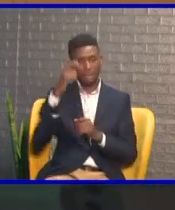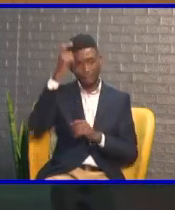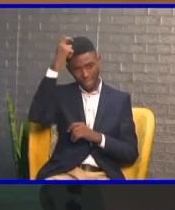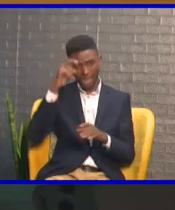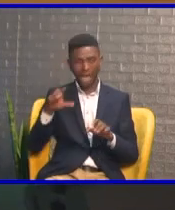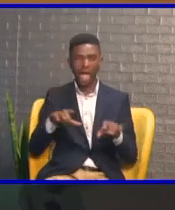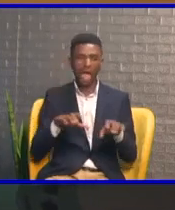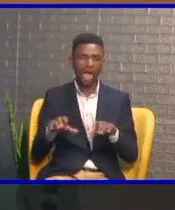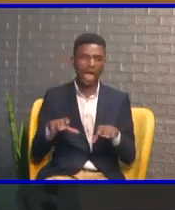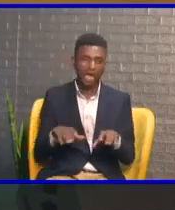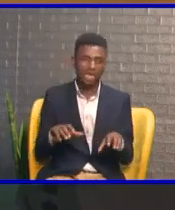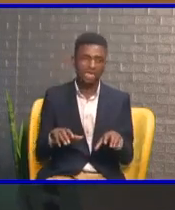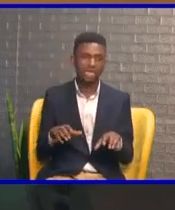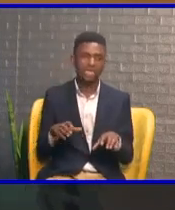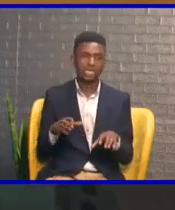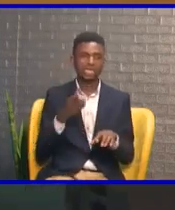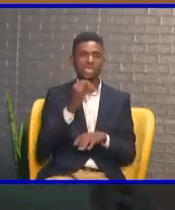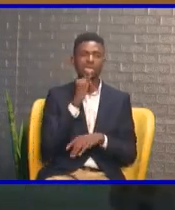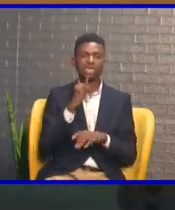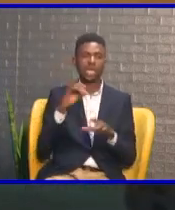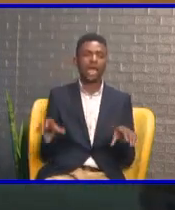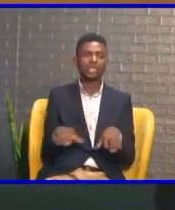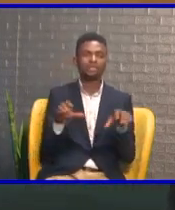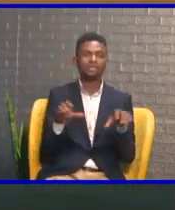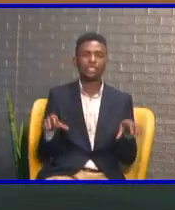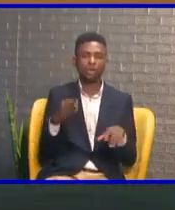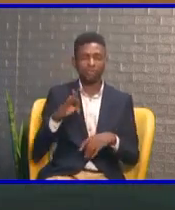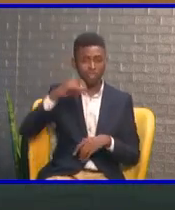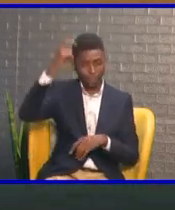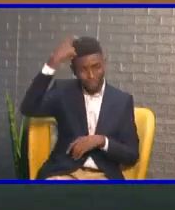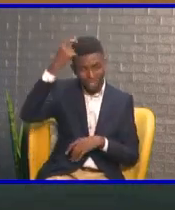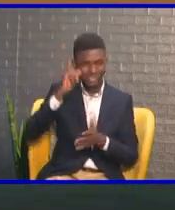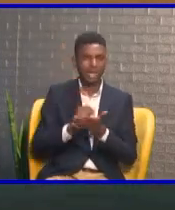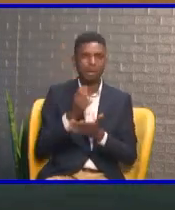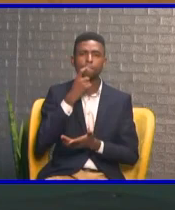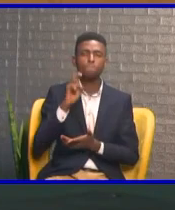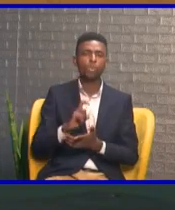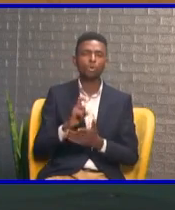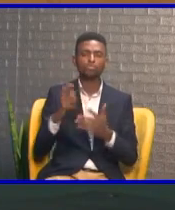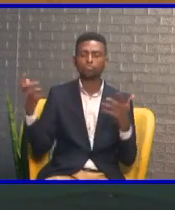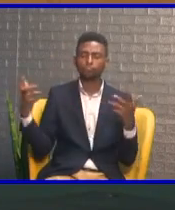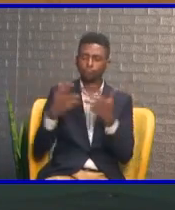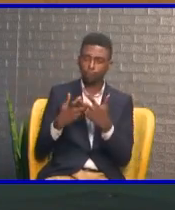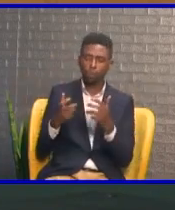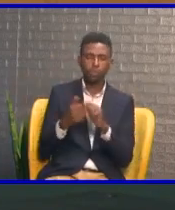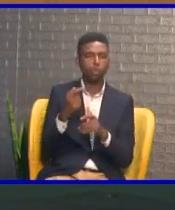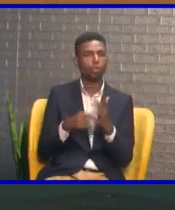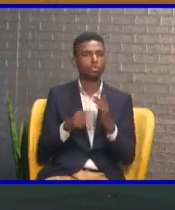action. There's activity of the mind that must correspond with what you